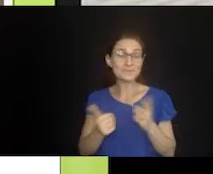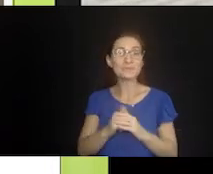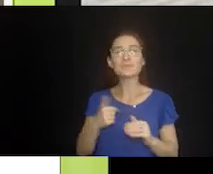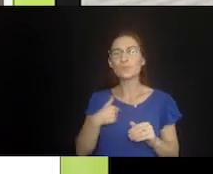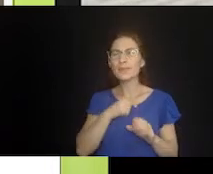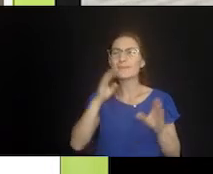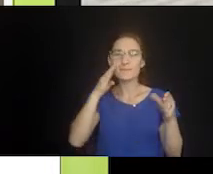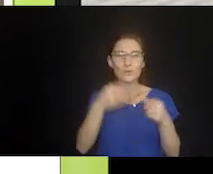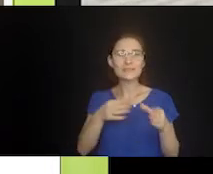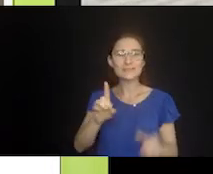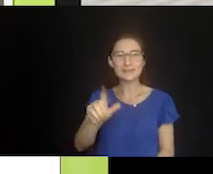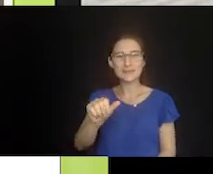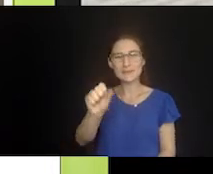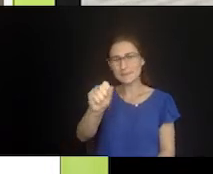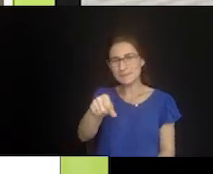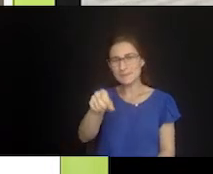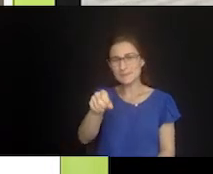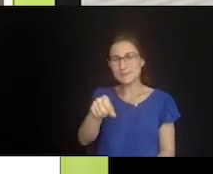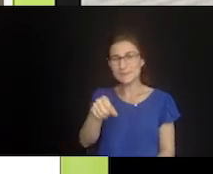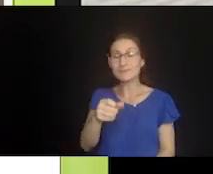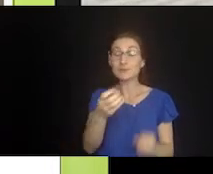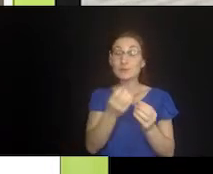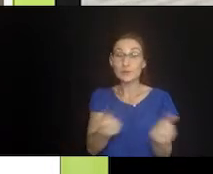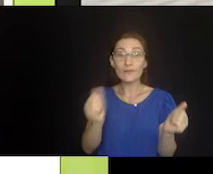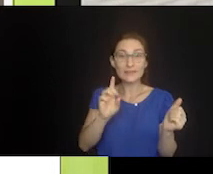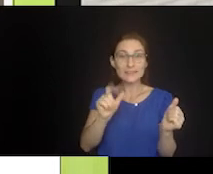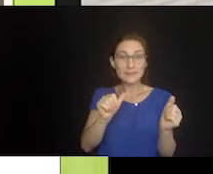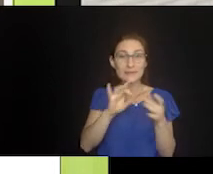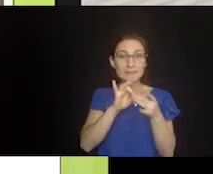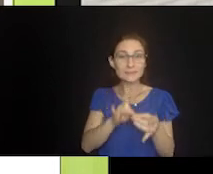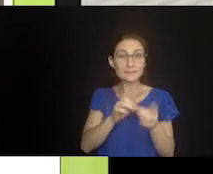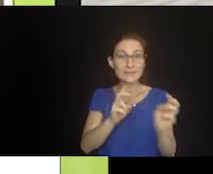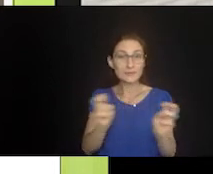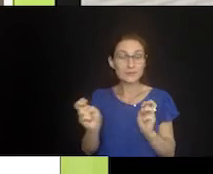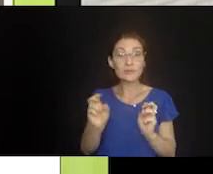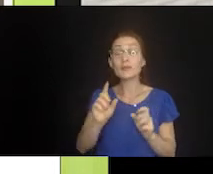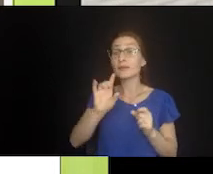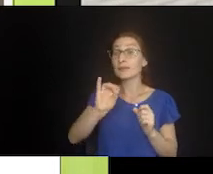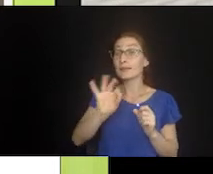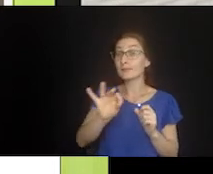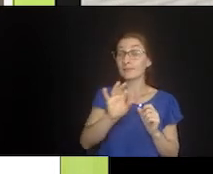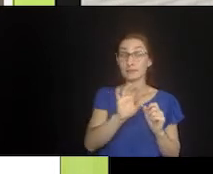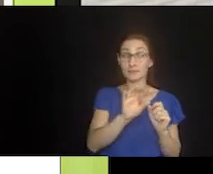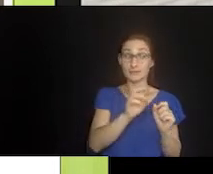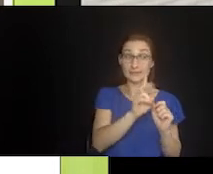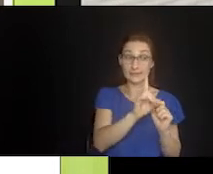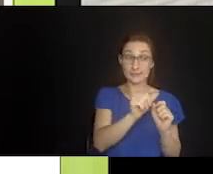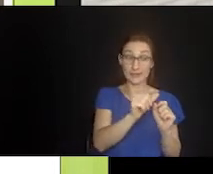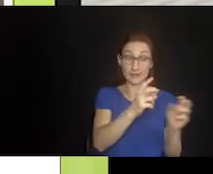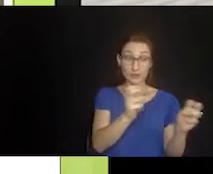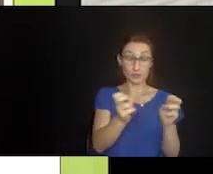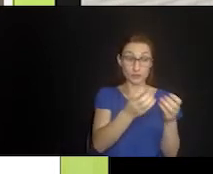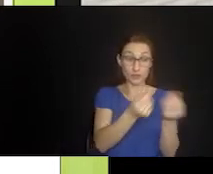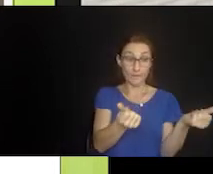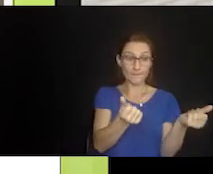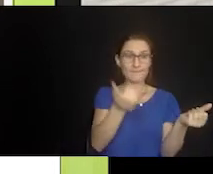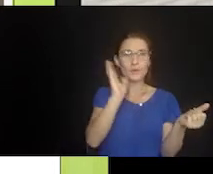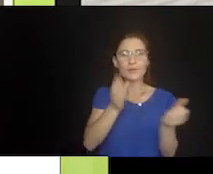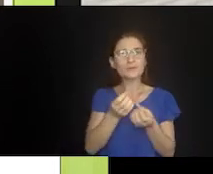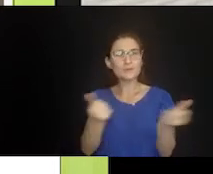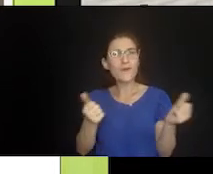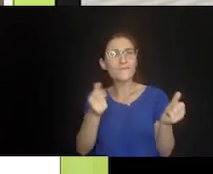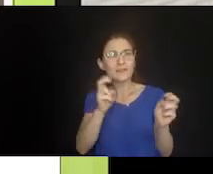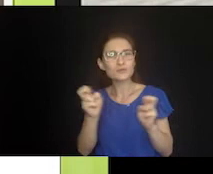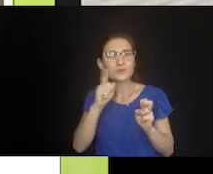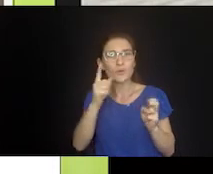we do focus on disability, but in solving disability issues, you're solving everyone's